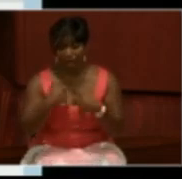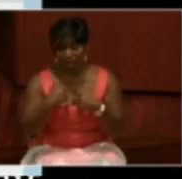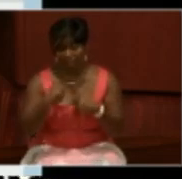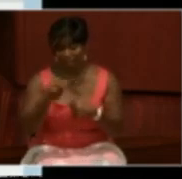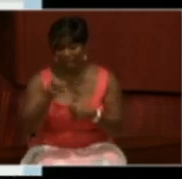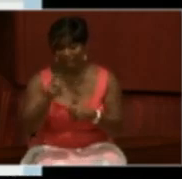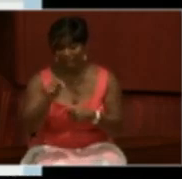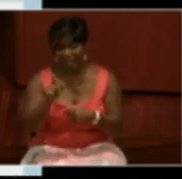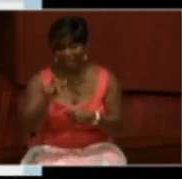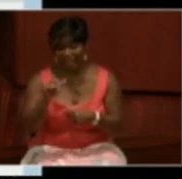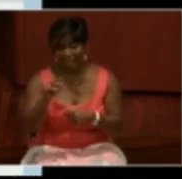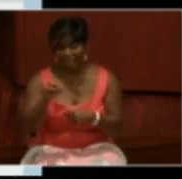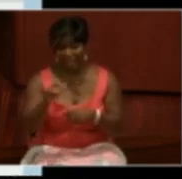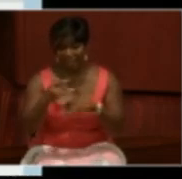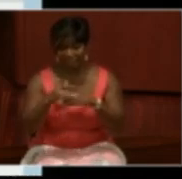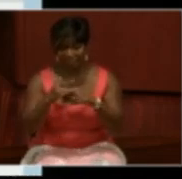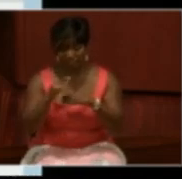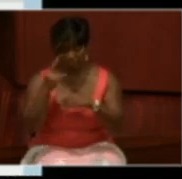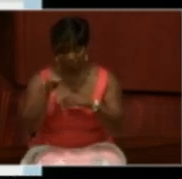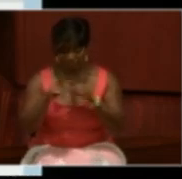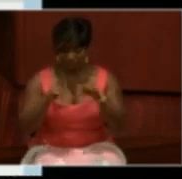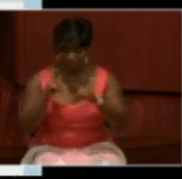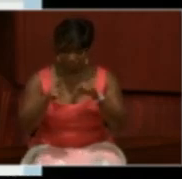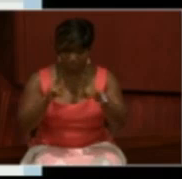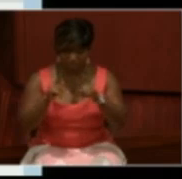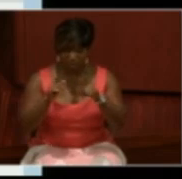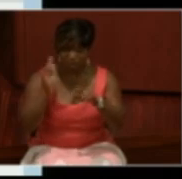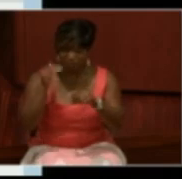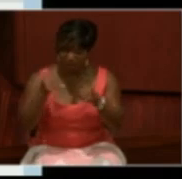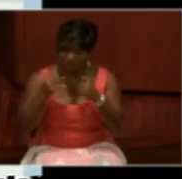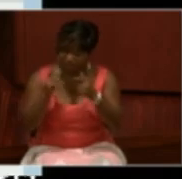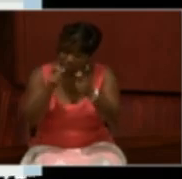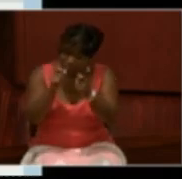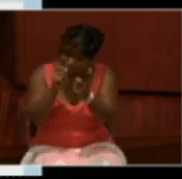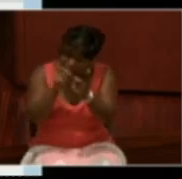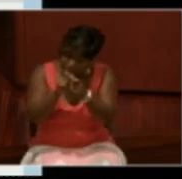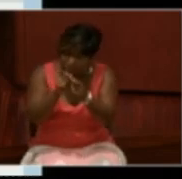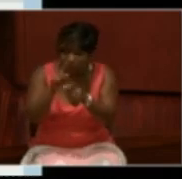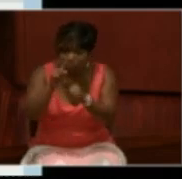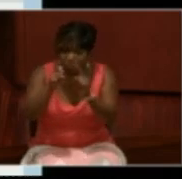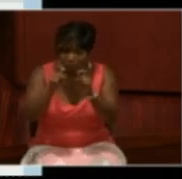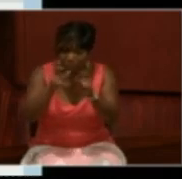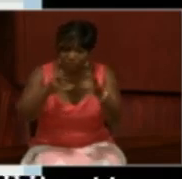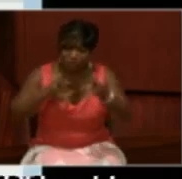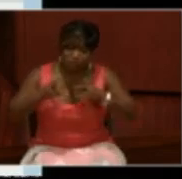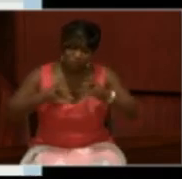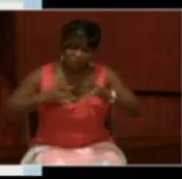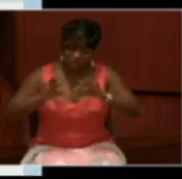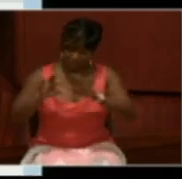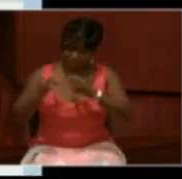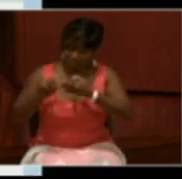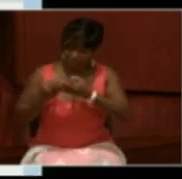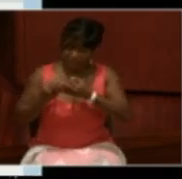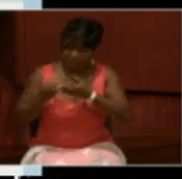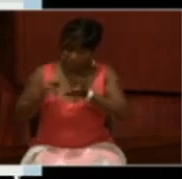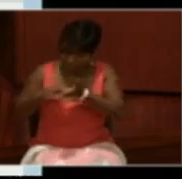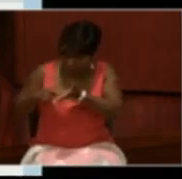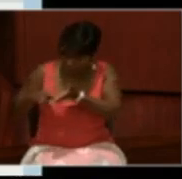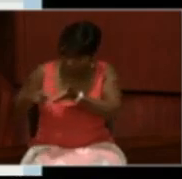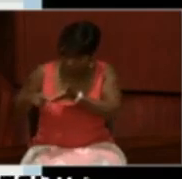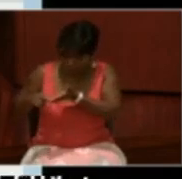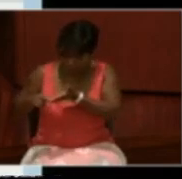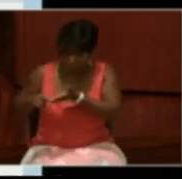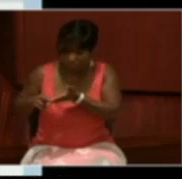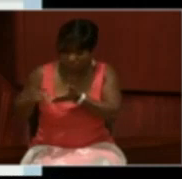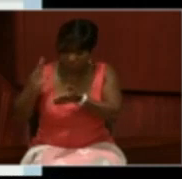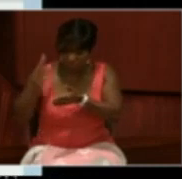who have have certain questions really concerning some of the family research that you might be doing. And there will